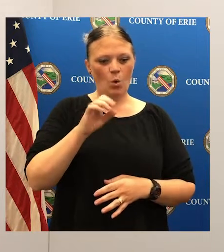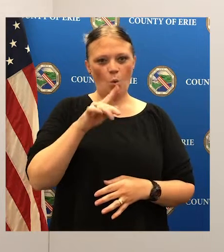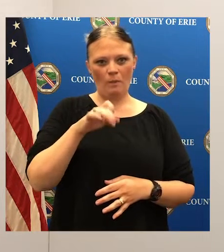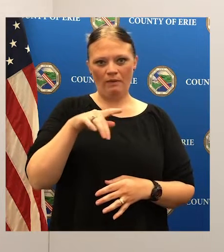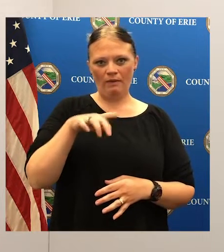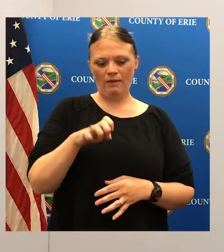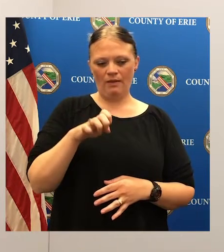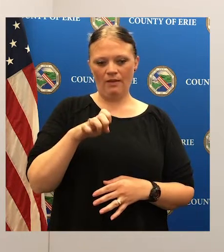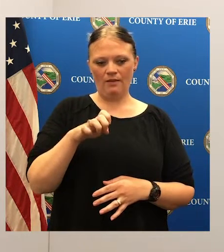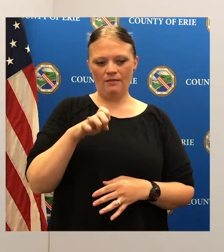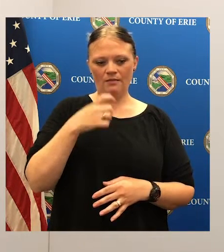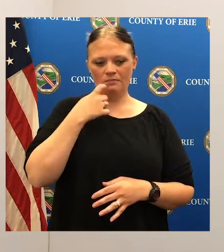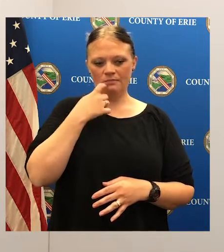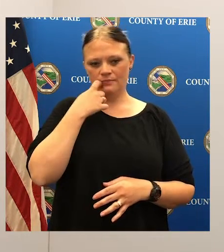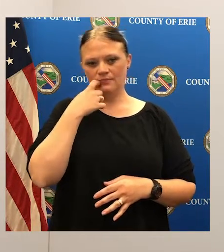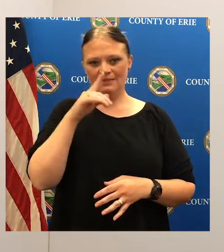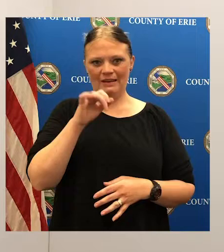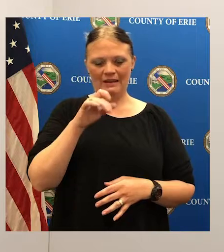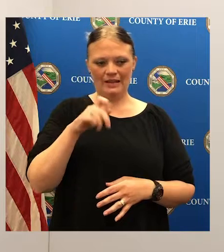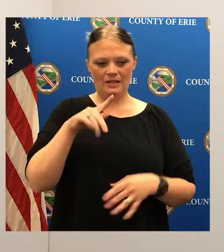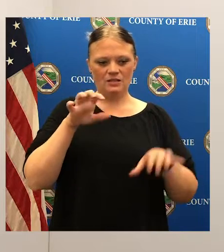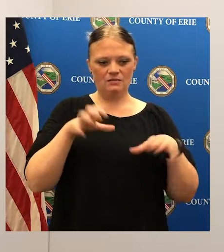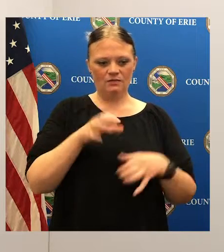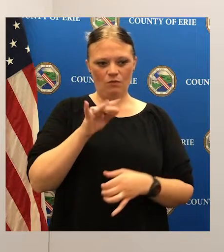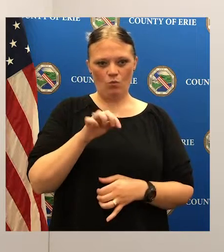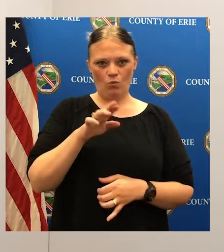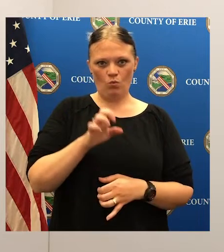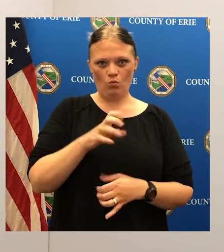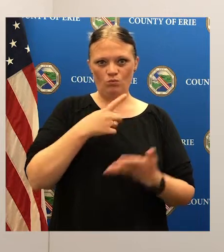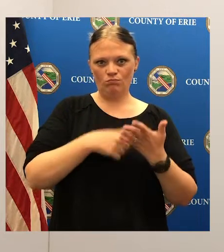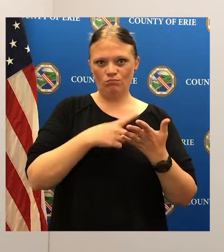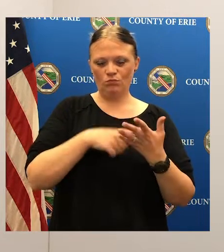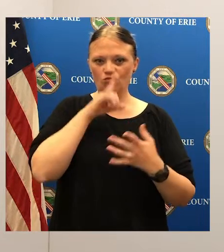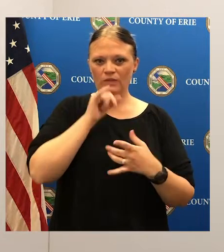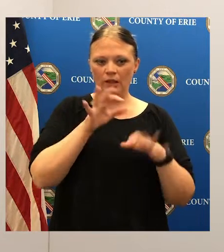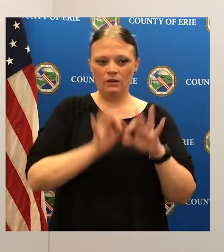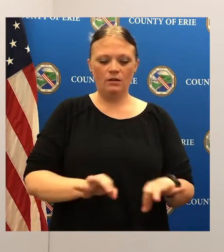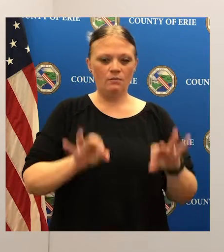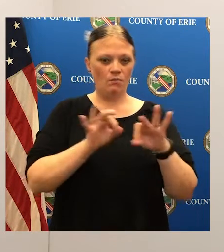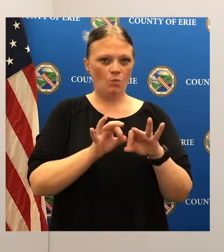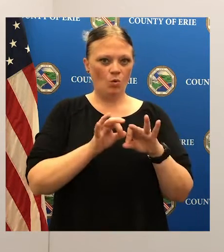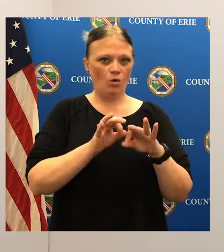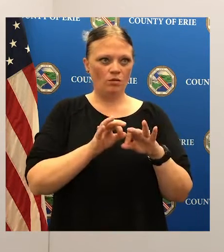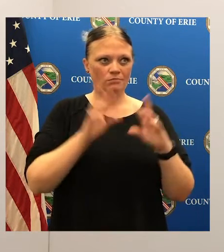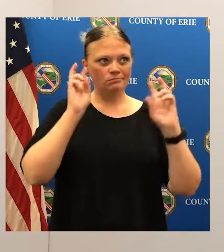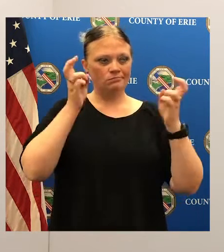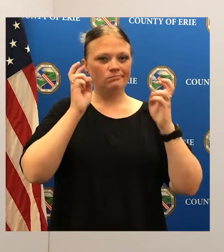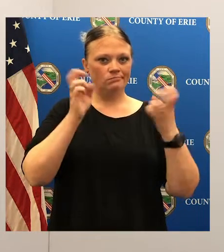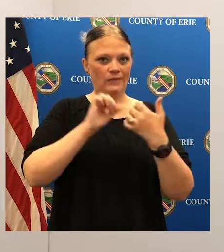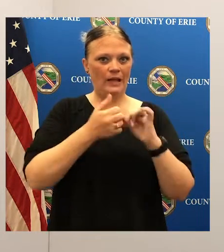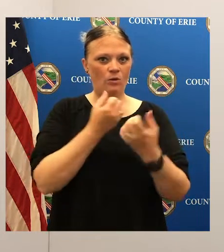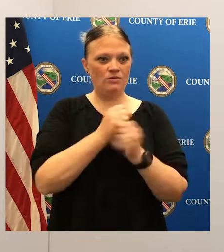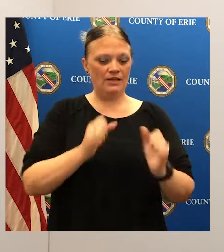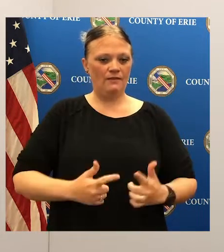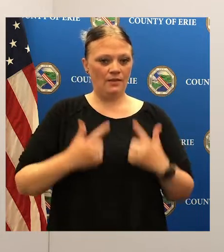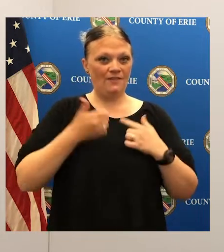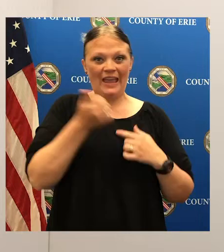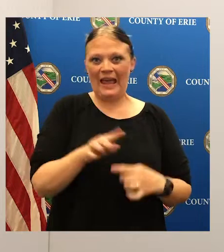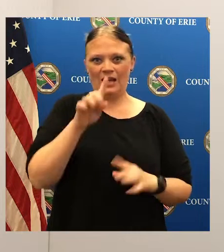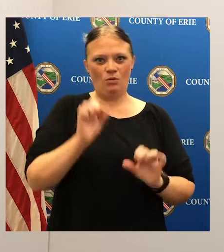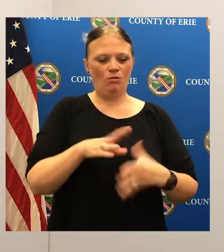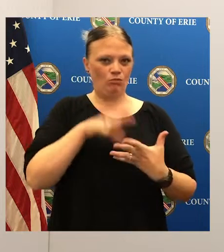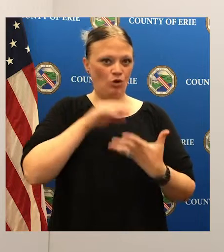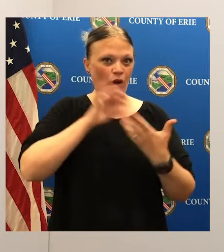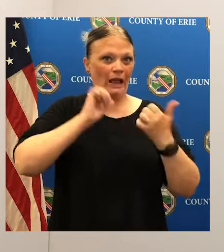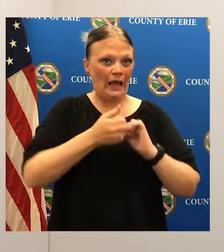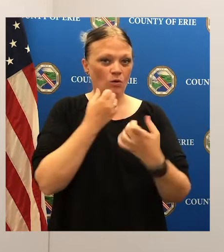County Opiate Epidemic Task Force. We're here today to talk about a really important issue, and that's how to save a life. Anyone can